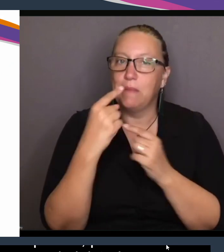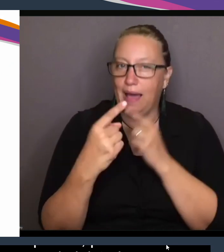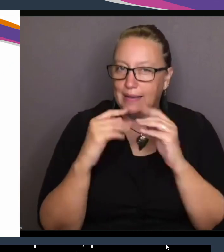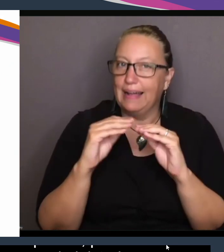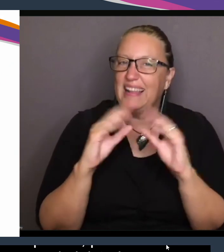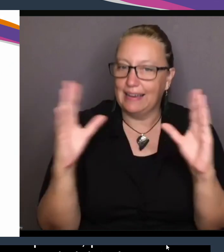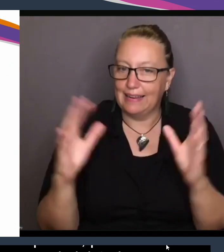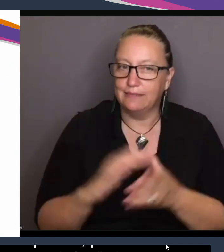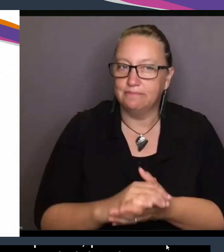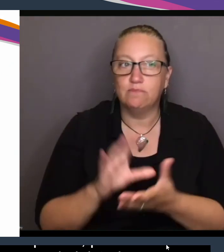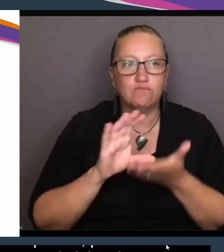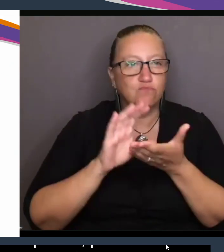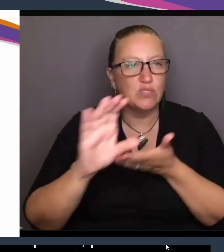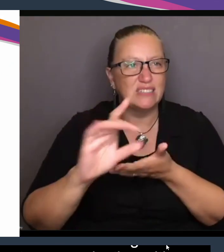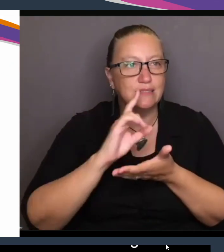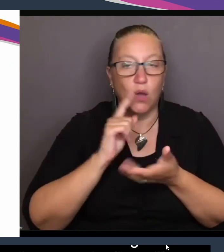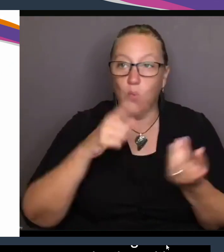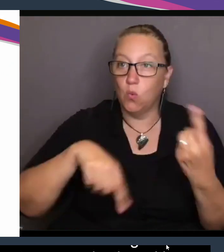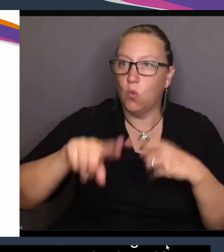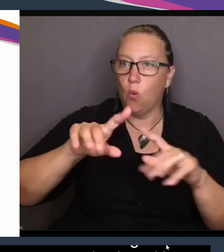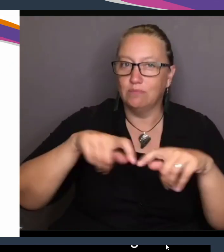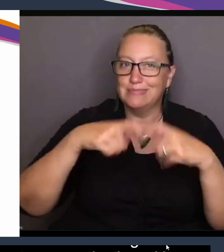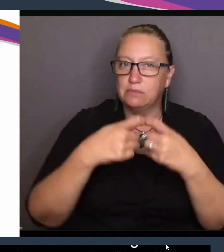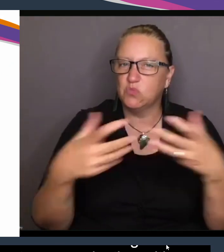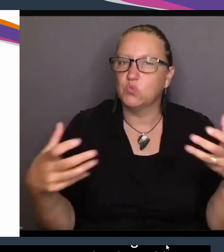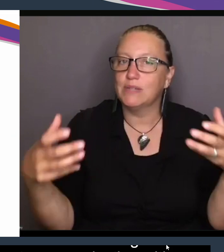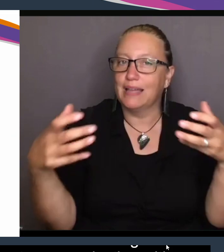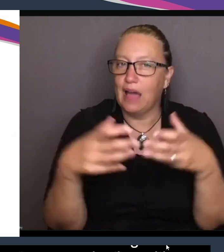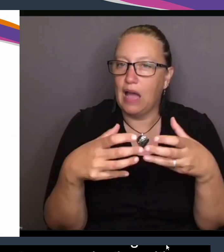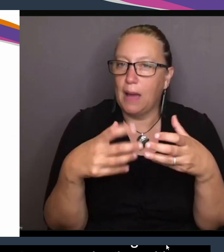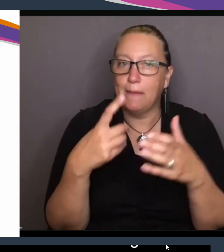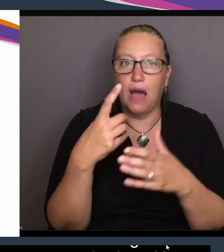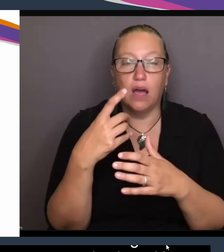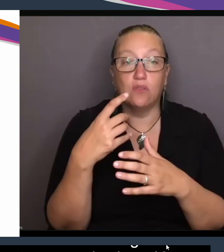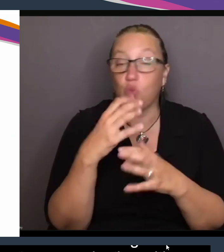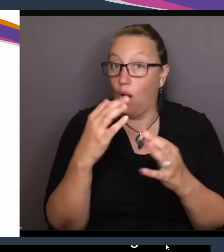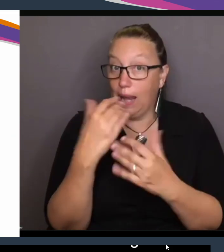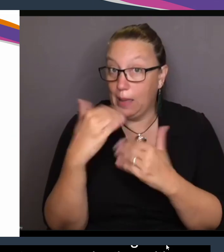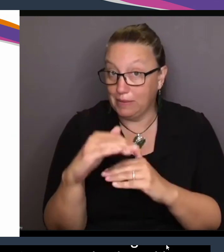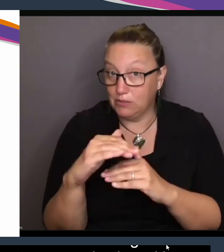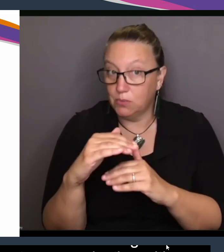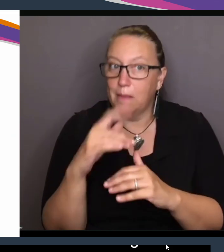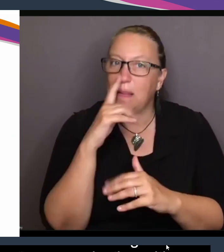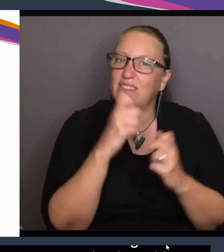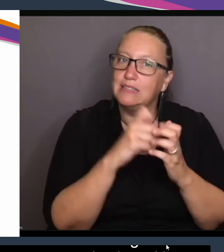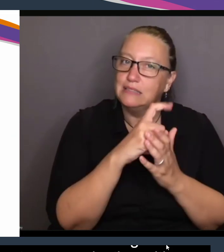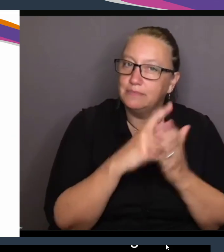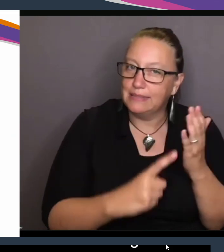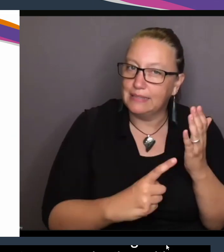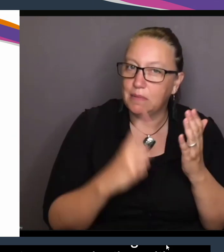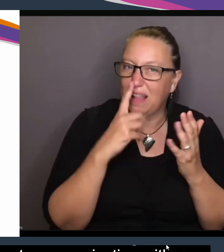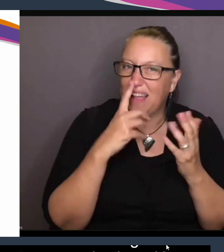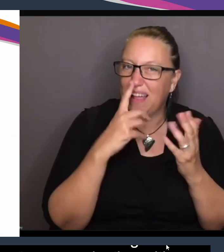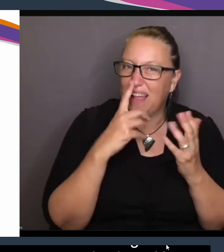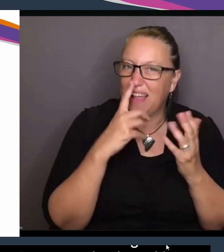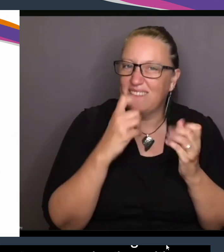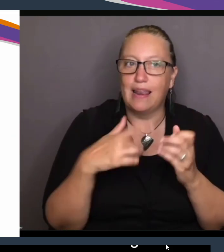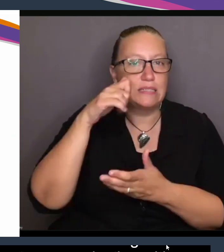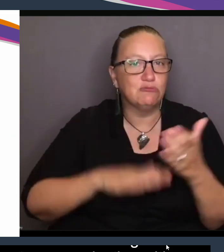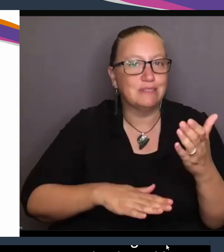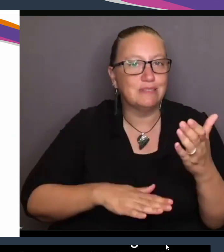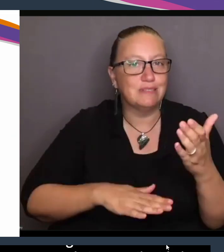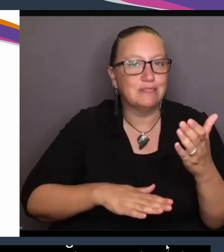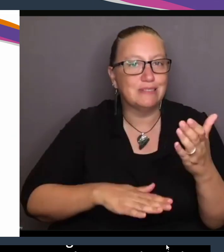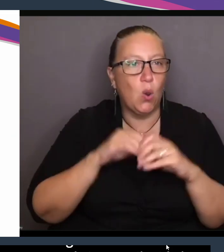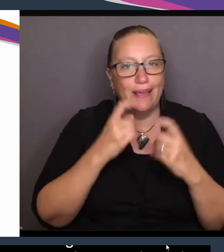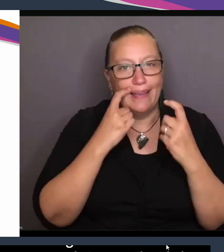people together, but not limited to people with disability, people with lived expertise, including carers, family